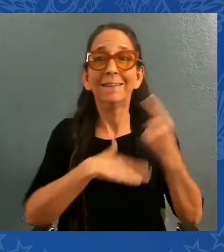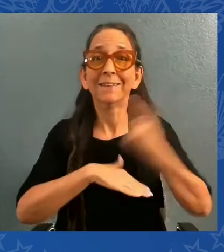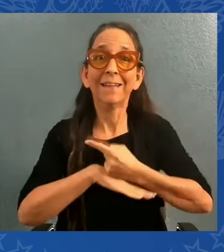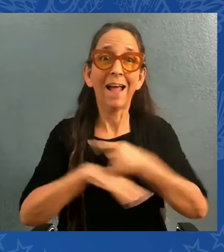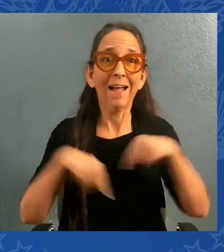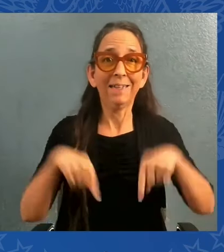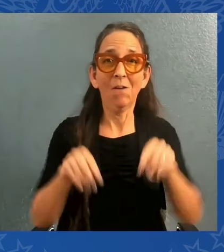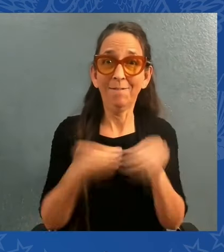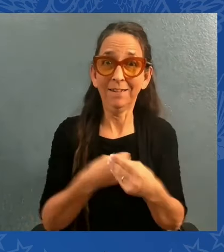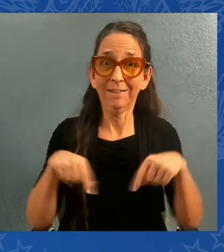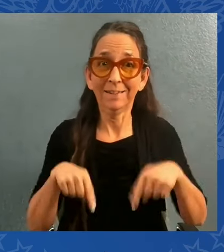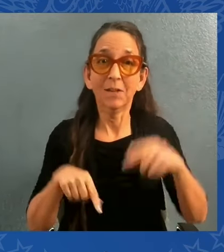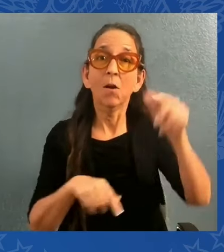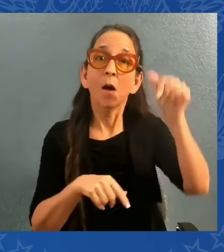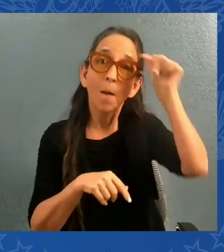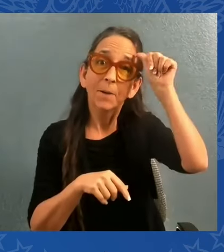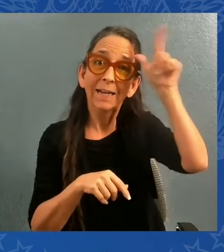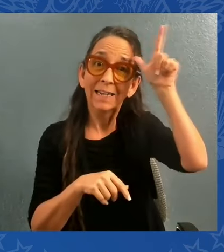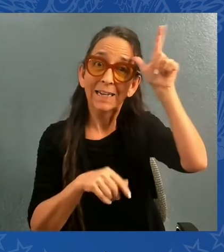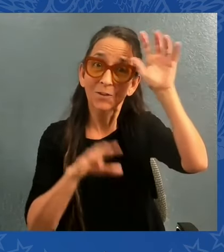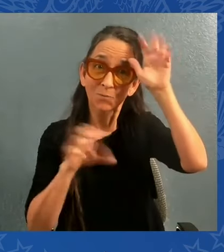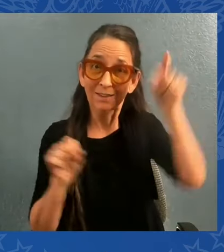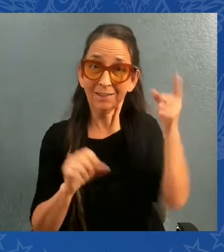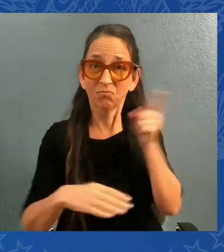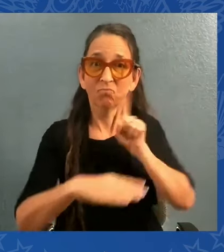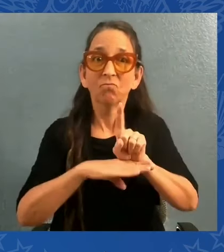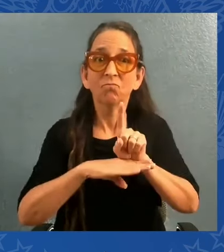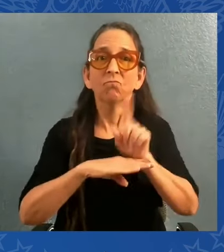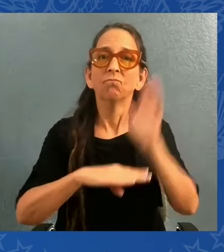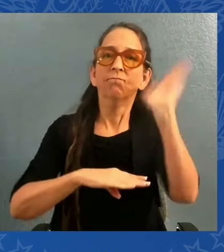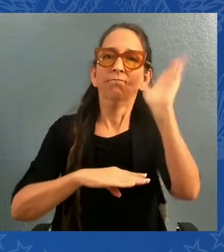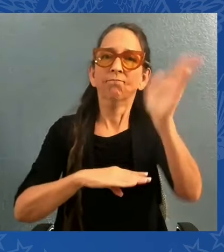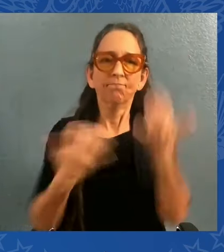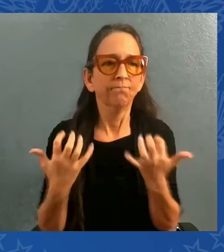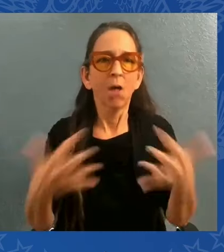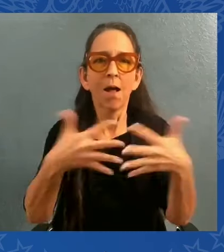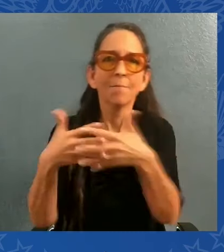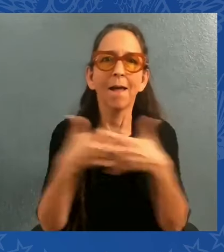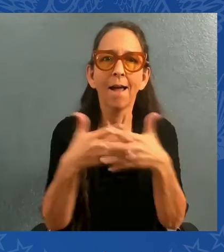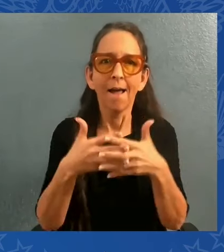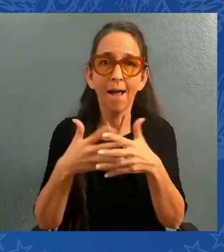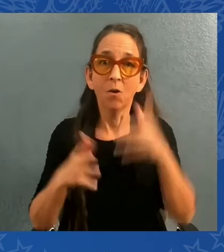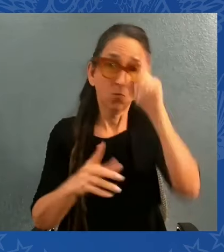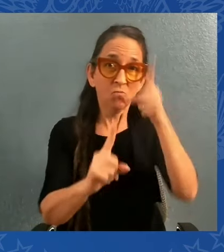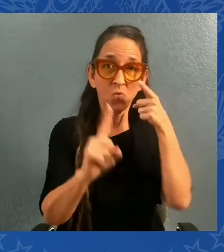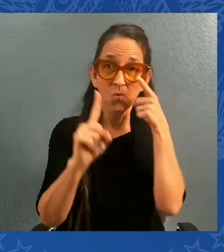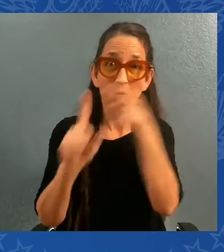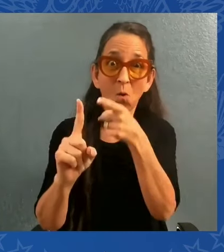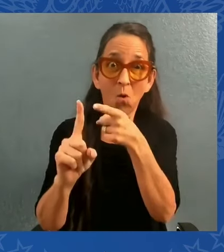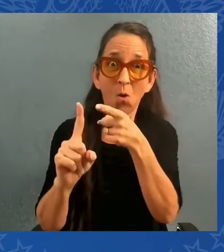addressed this nation, and he said, "Let us strive on to finish the work we're